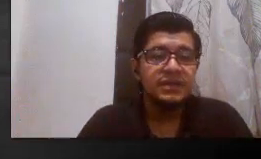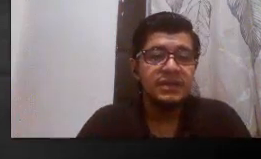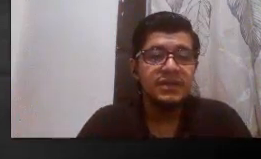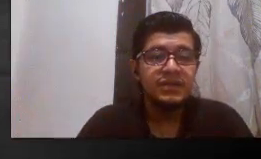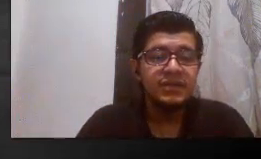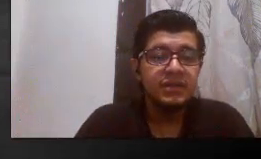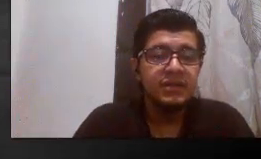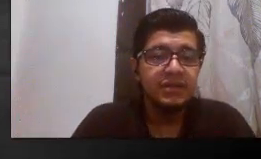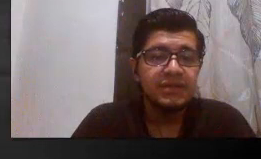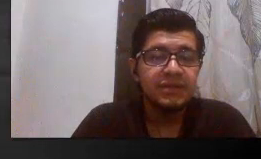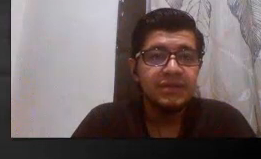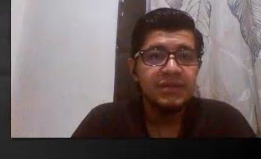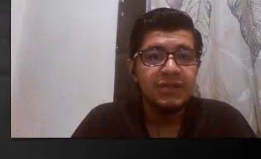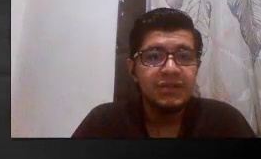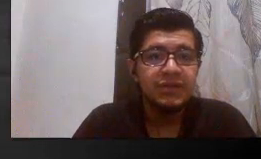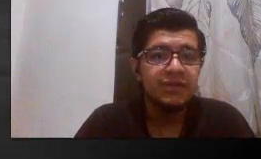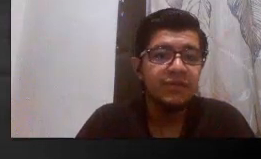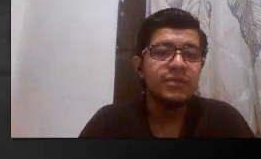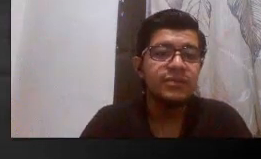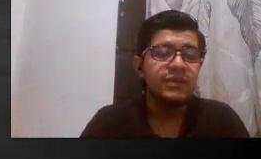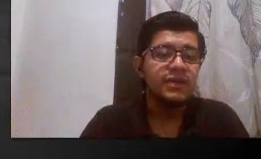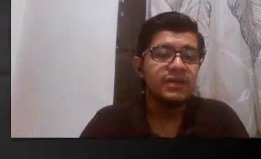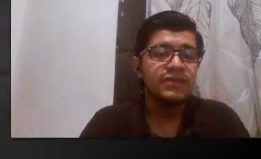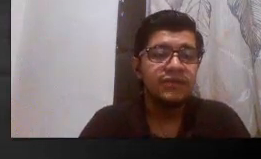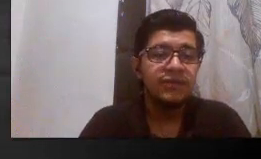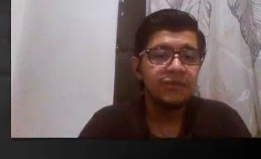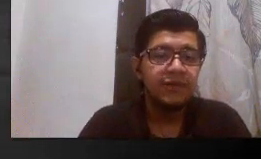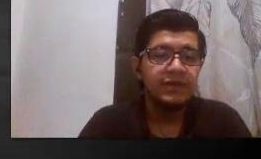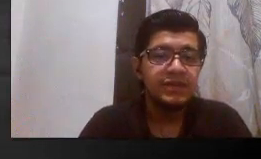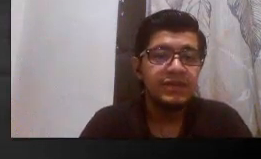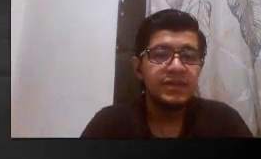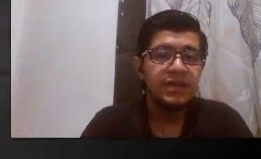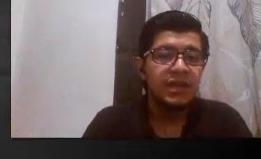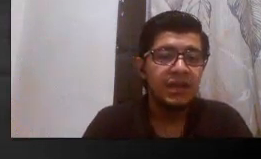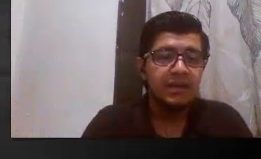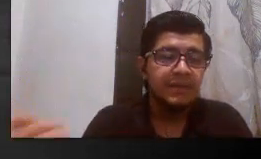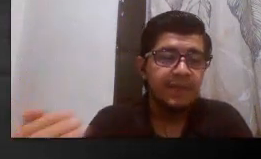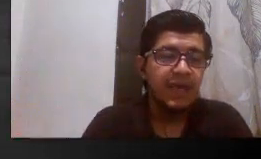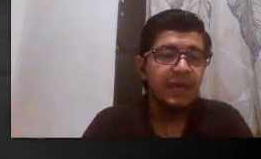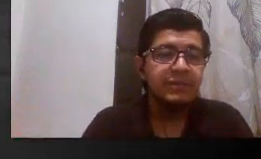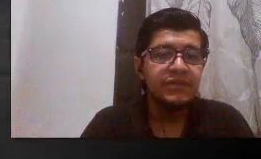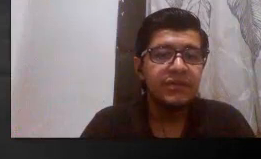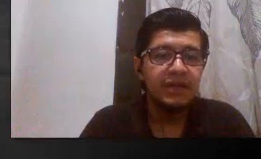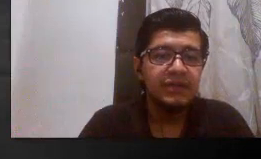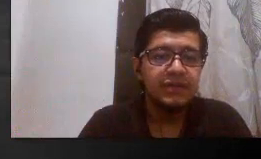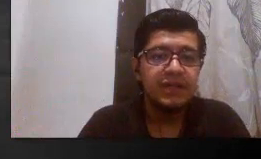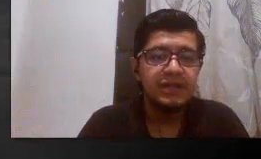But since the teacher from France